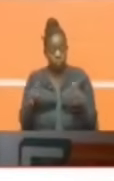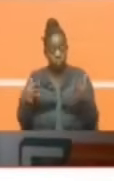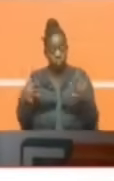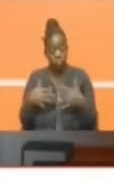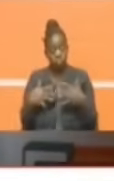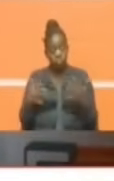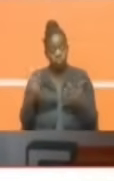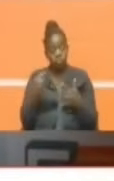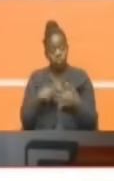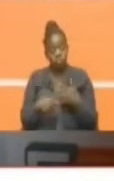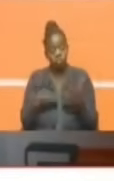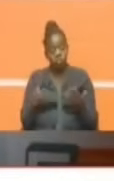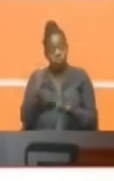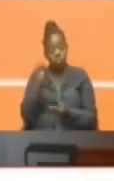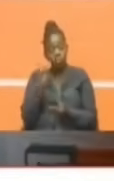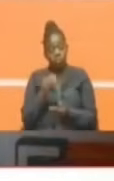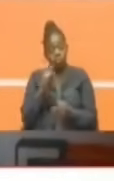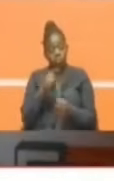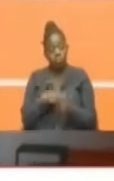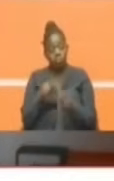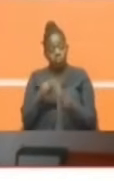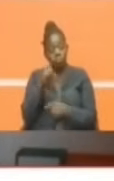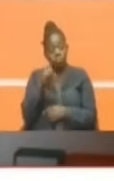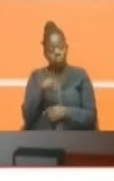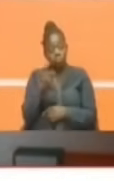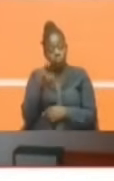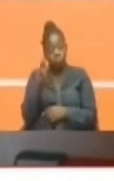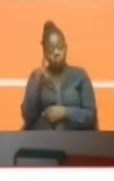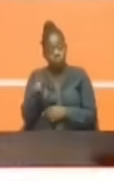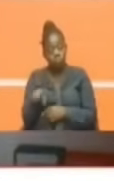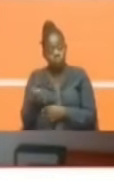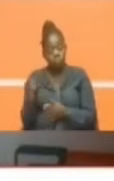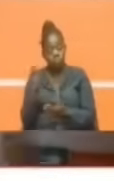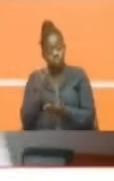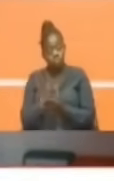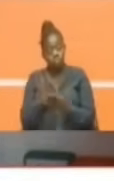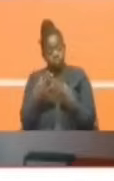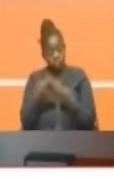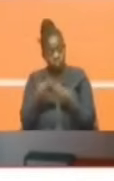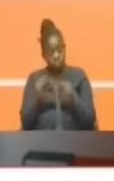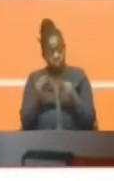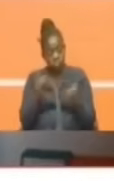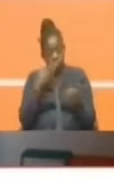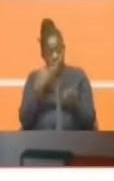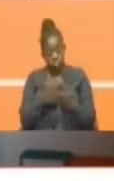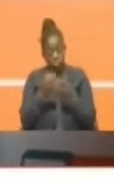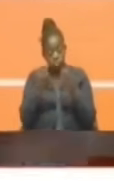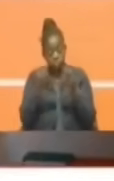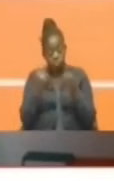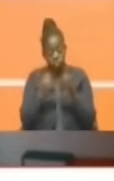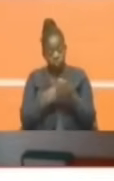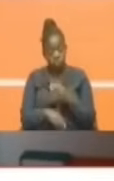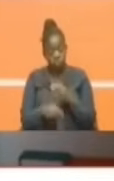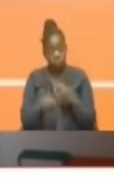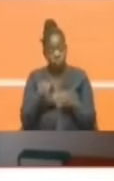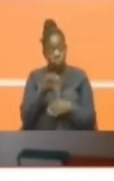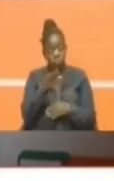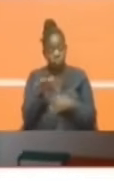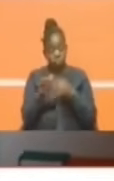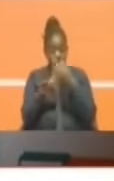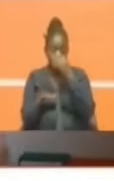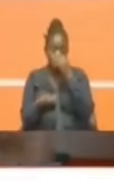eranga bagamba twalisaze kubudde prep twalizi jeo nenga yo si solution echana ndibadde kirungi eliye kitundu